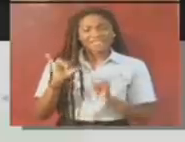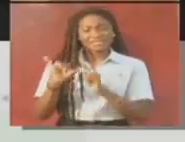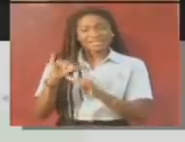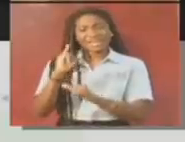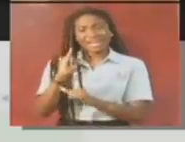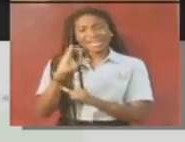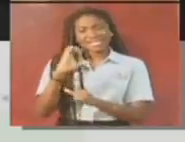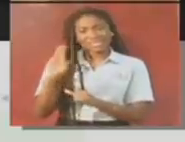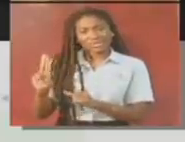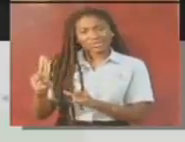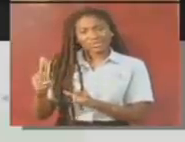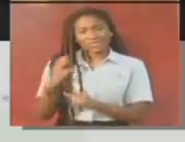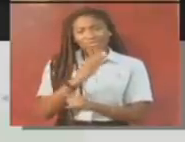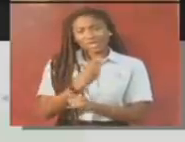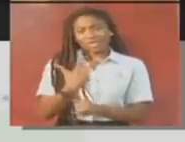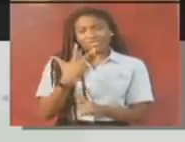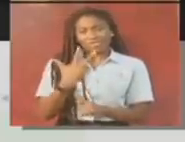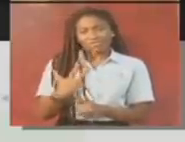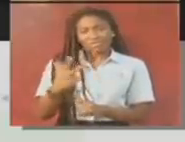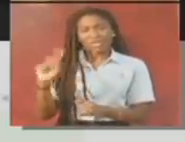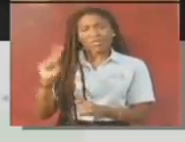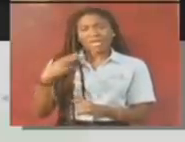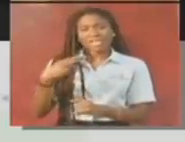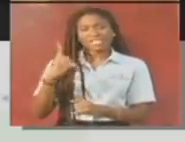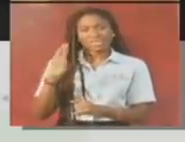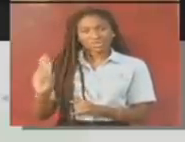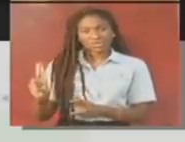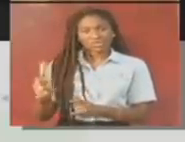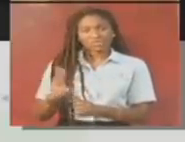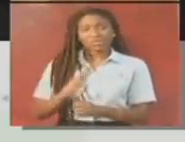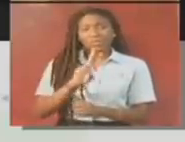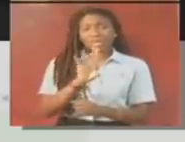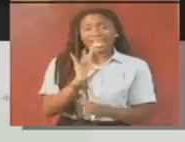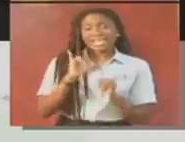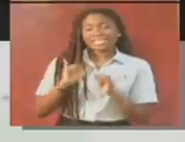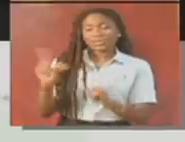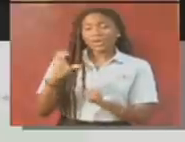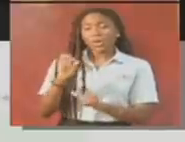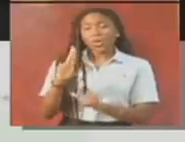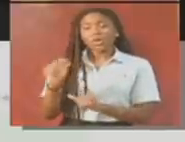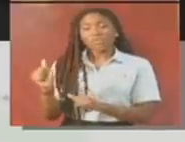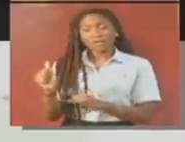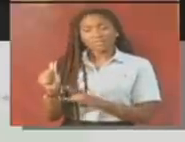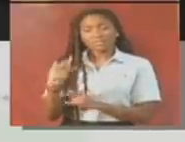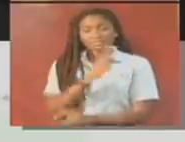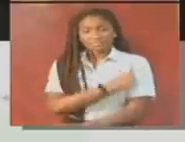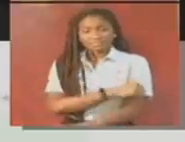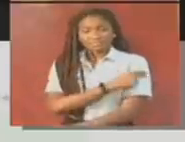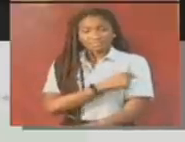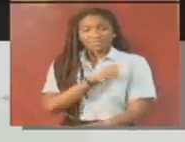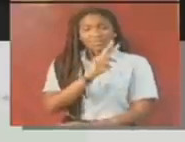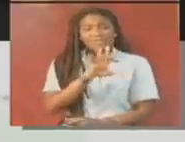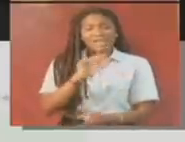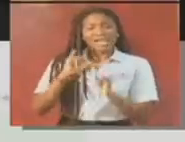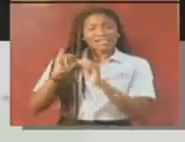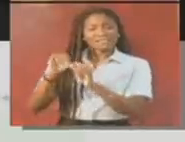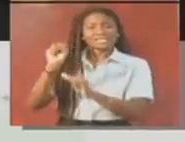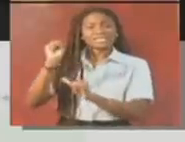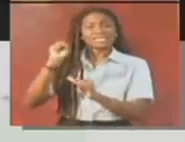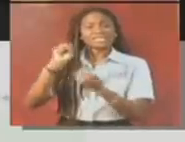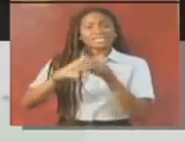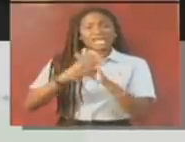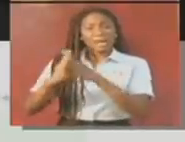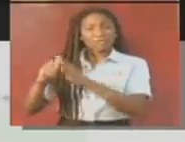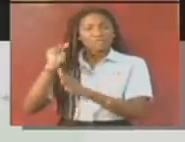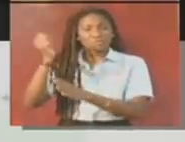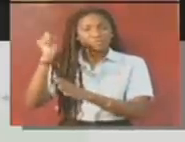and 3 of them in HDU. There are 28 at the Cora Hospital, 25 at the Scarborough Regional Hospital at Fort